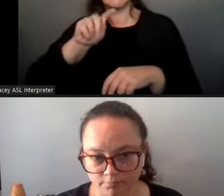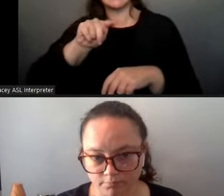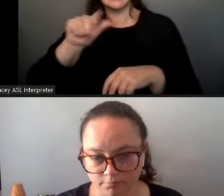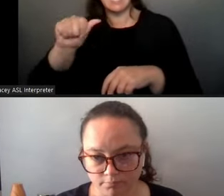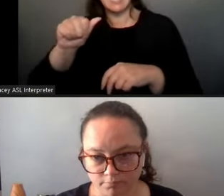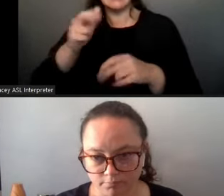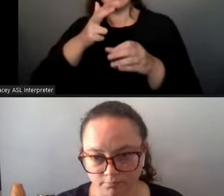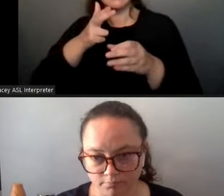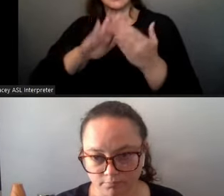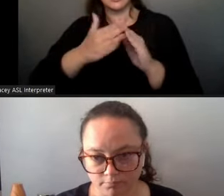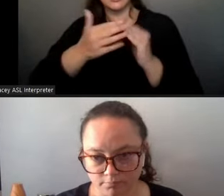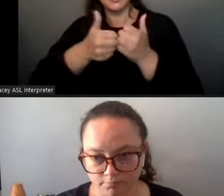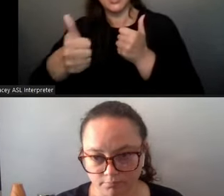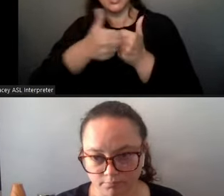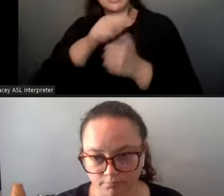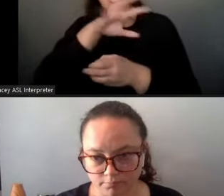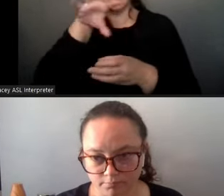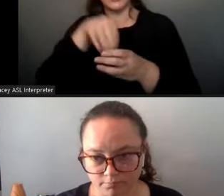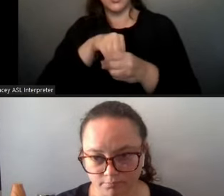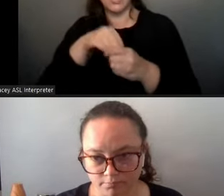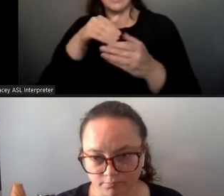including environmental justice populations.